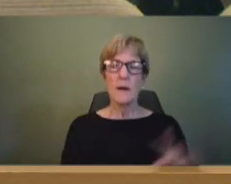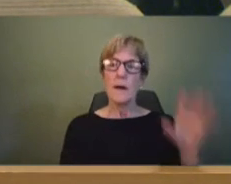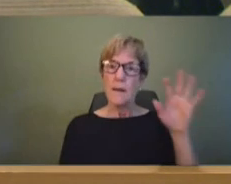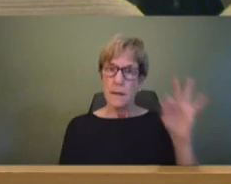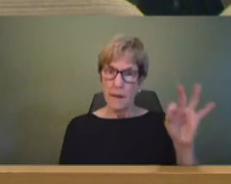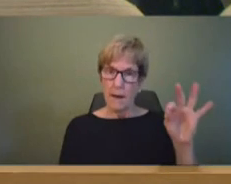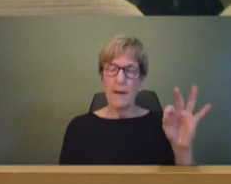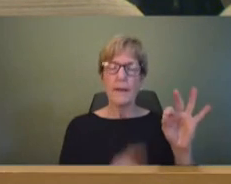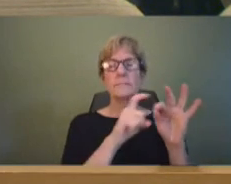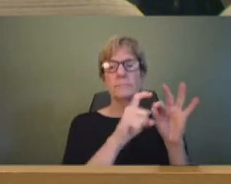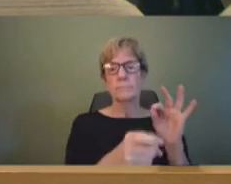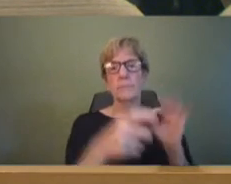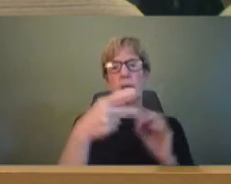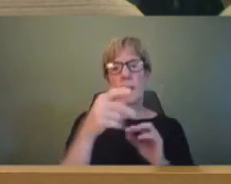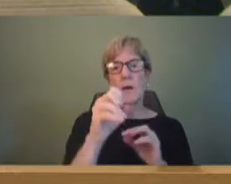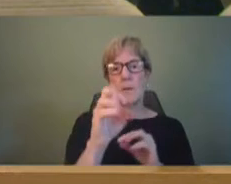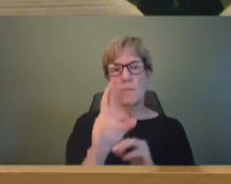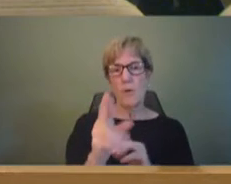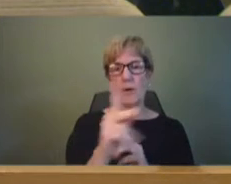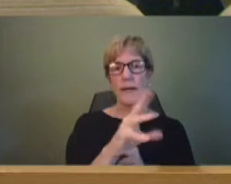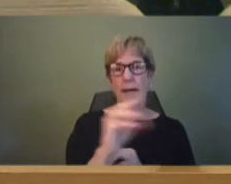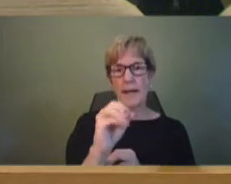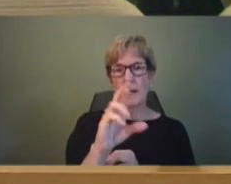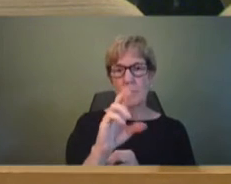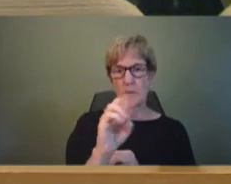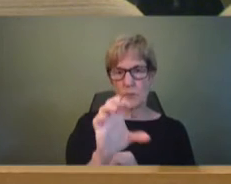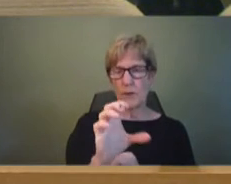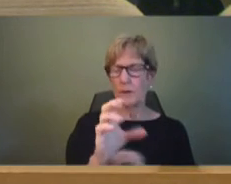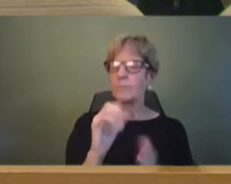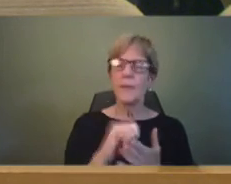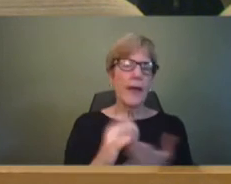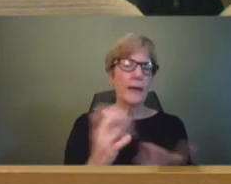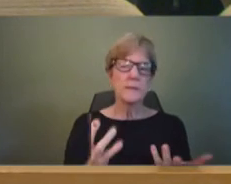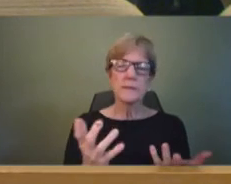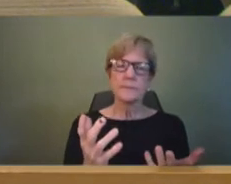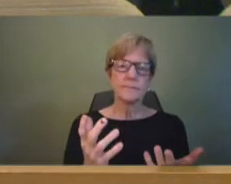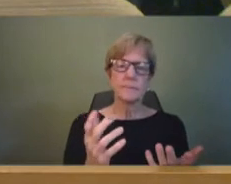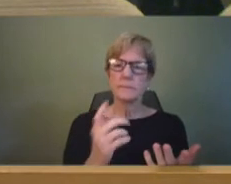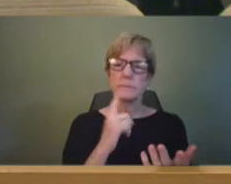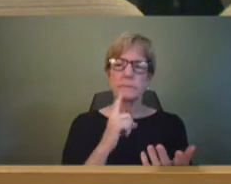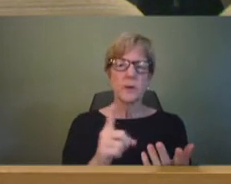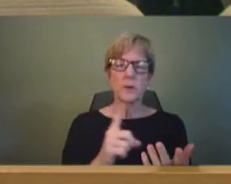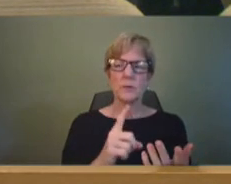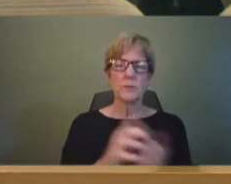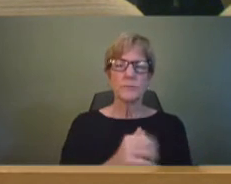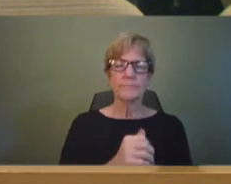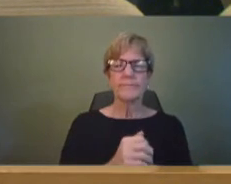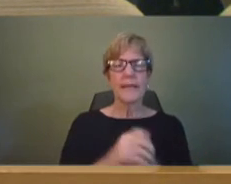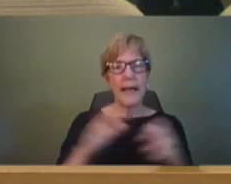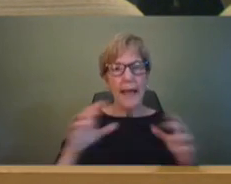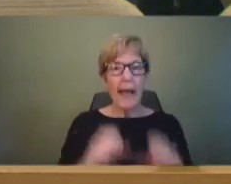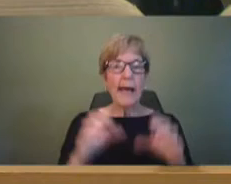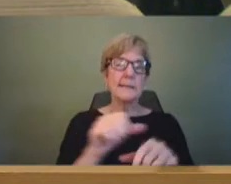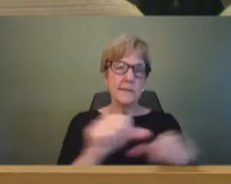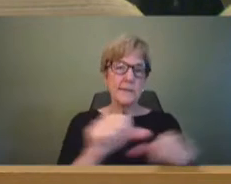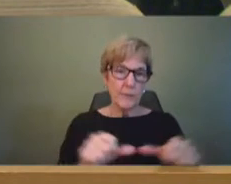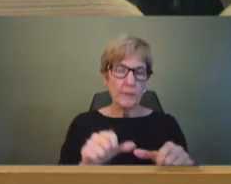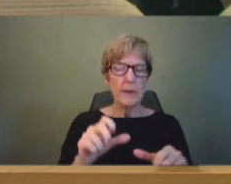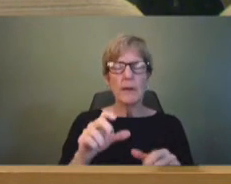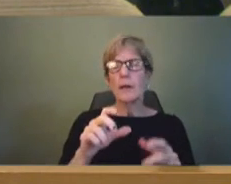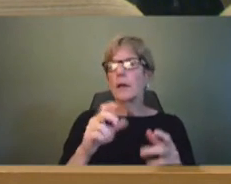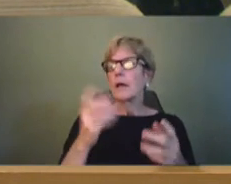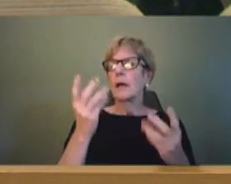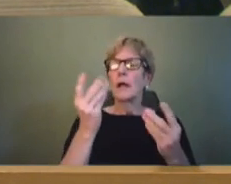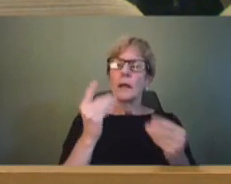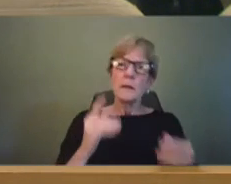County Parks and wreck uh but that is just that's essentially the kind of active areas there would be acres and Acres more